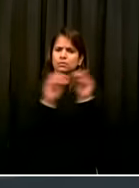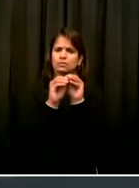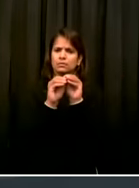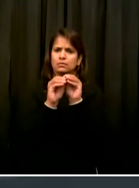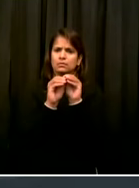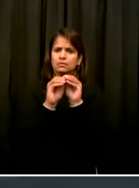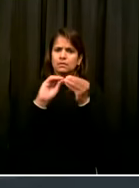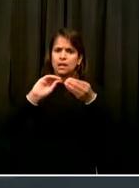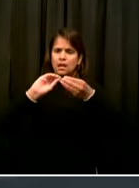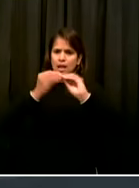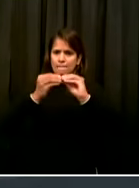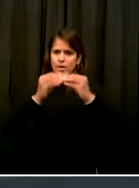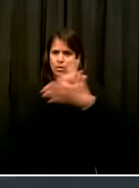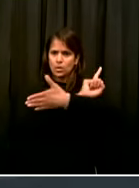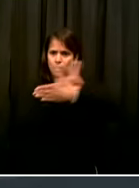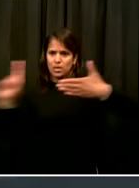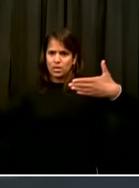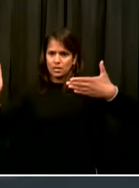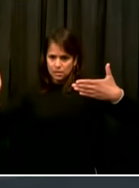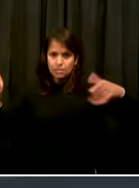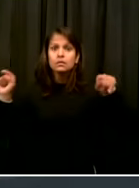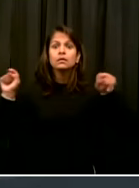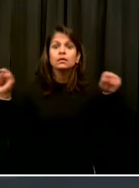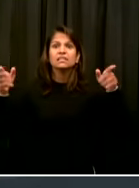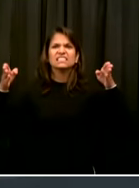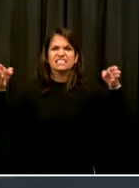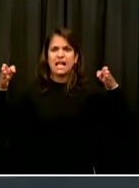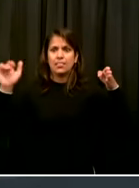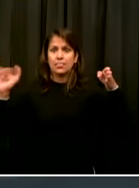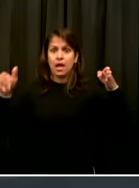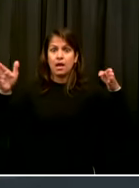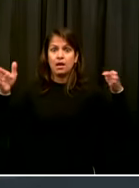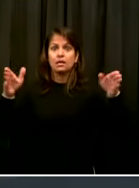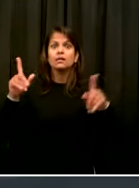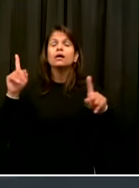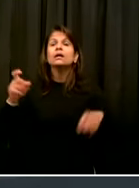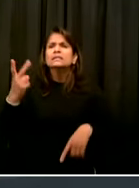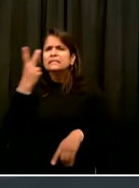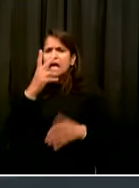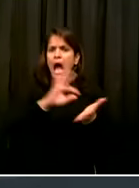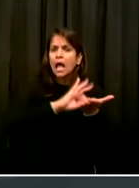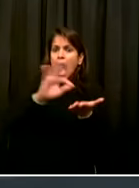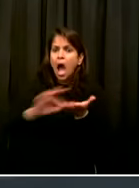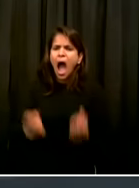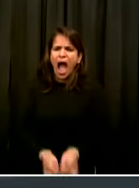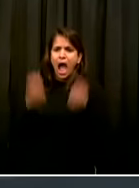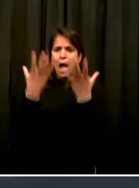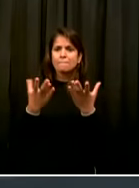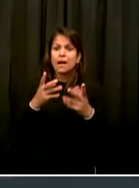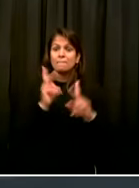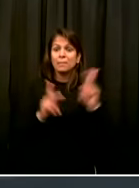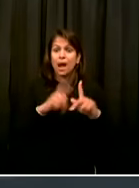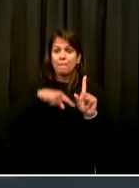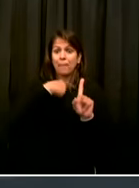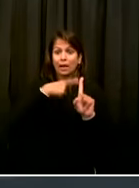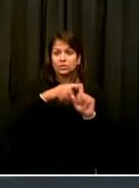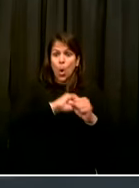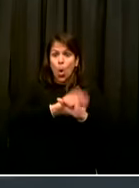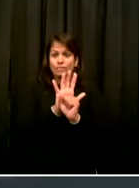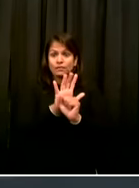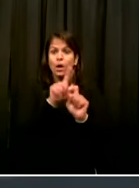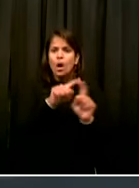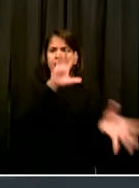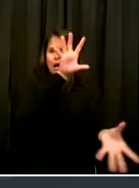course, daily counts of how many new cases of people testing positive for COVID-19. This one works simply. We